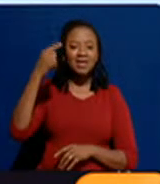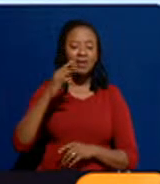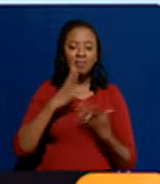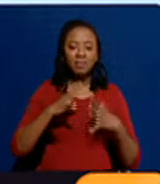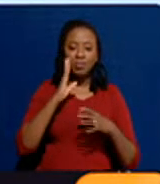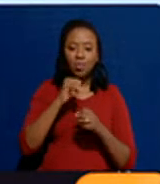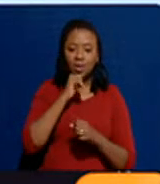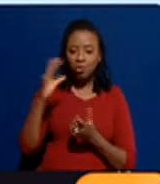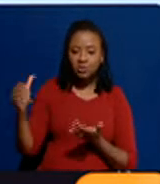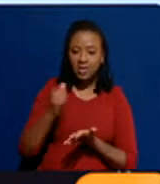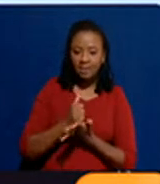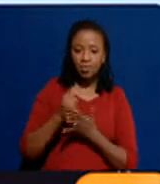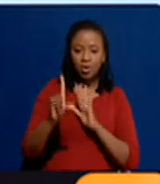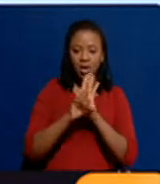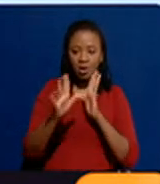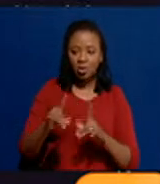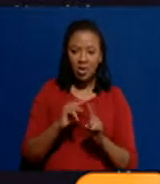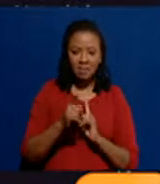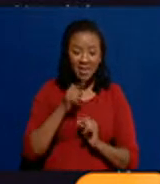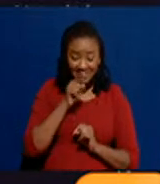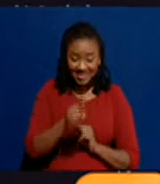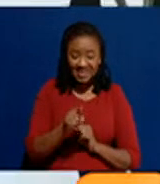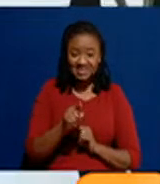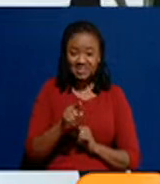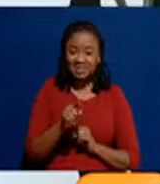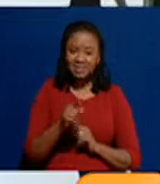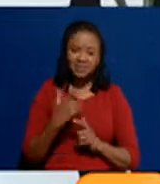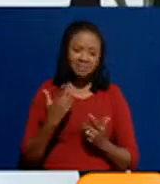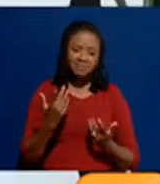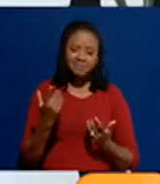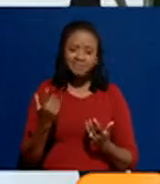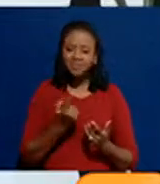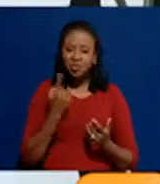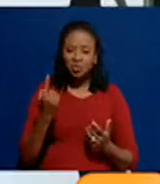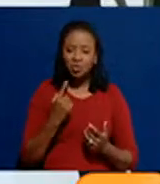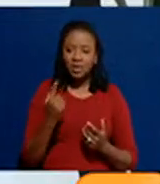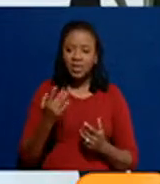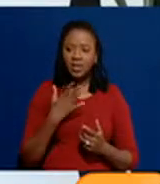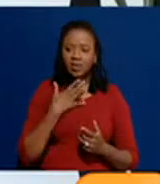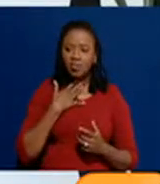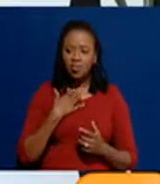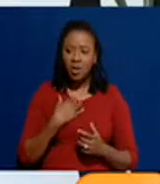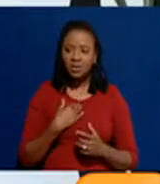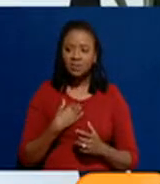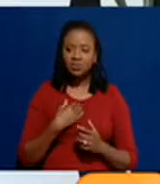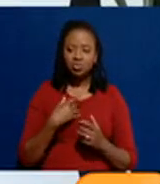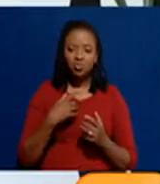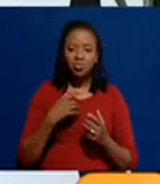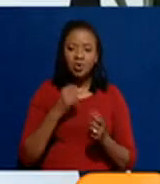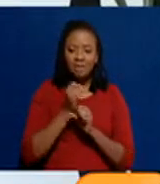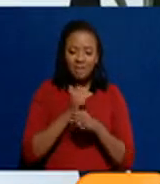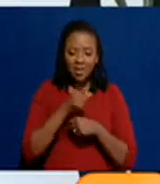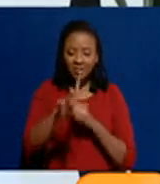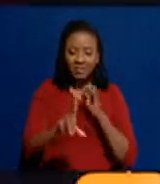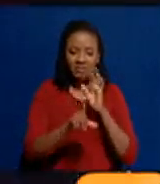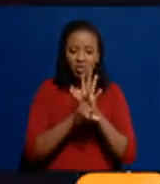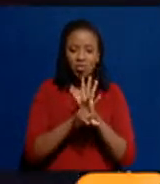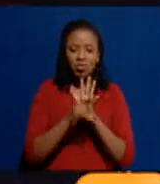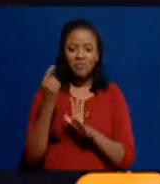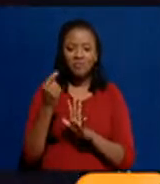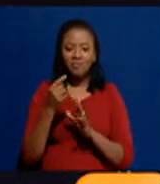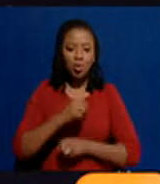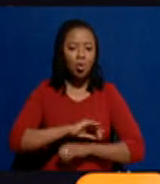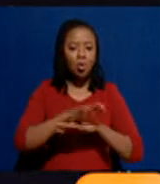this Wakili is not replacing lawyers. It is going to democratize law so that it's not a preserve of the few. It